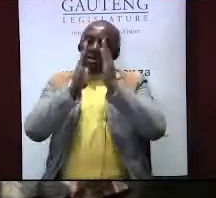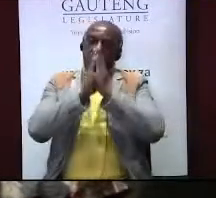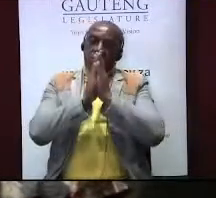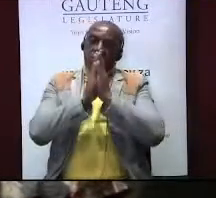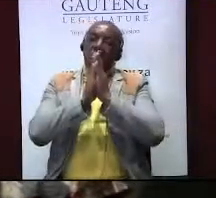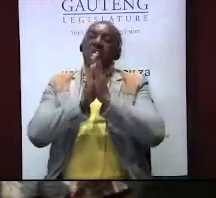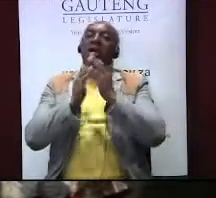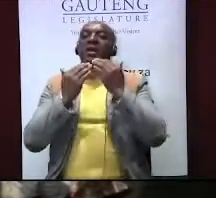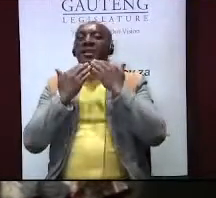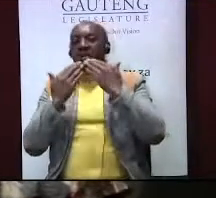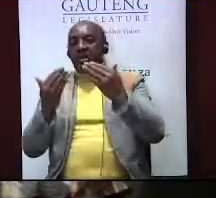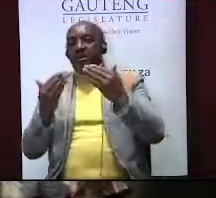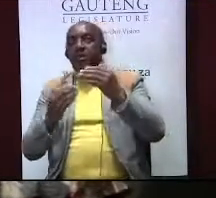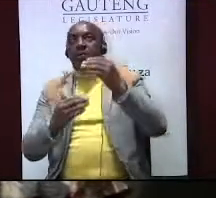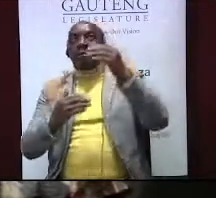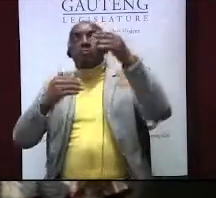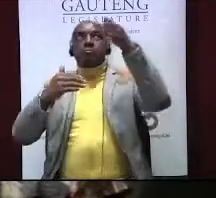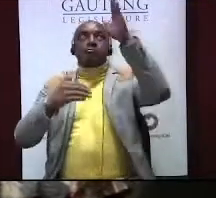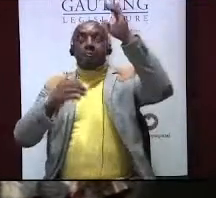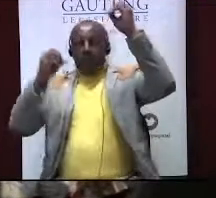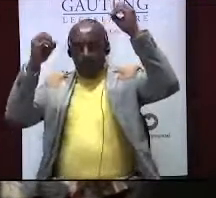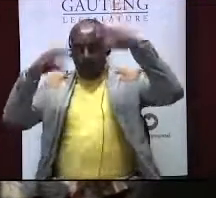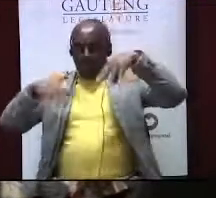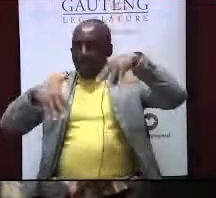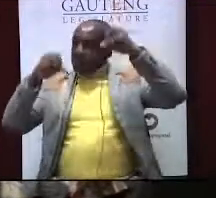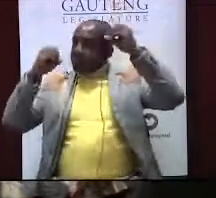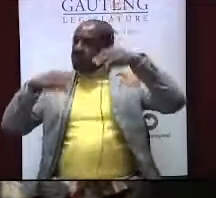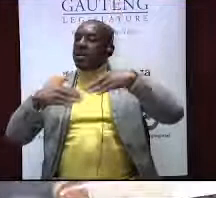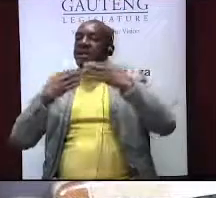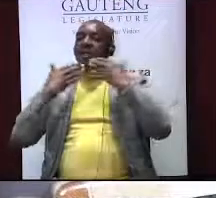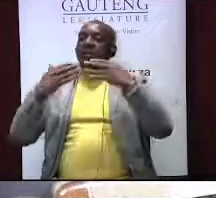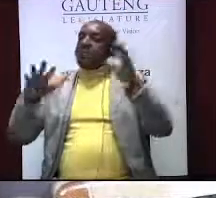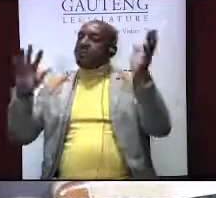you so much, and God bless you.